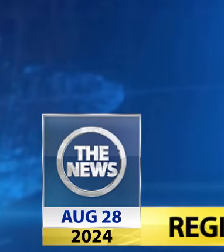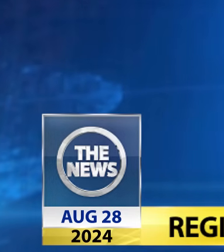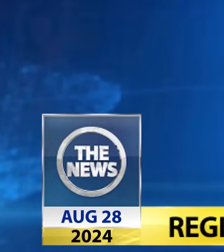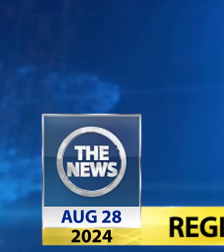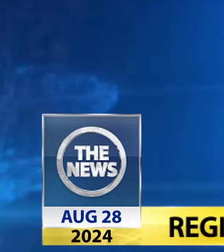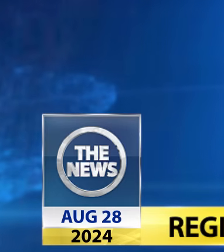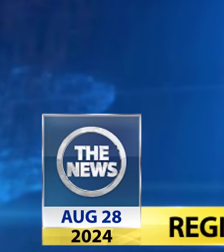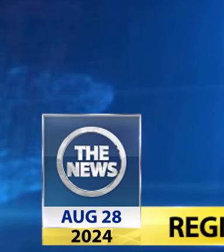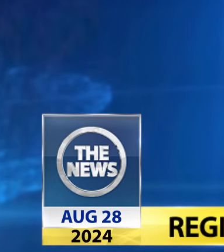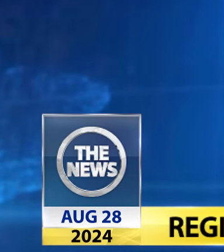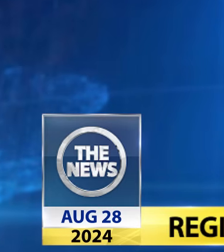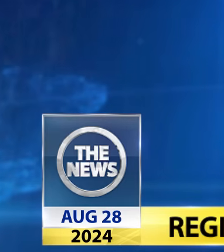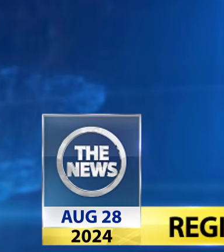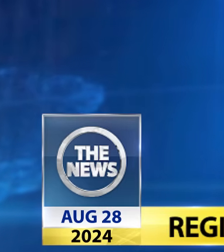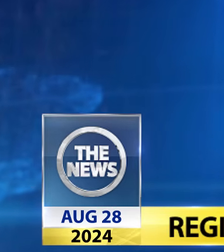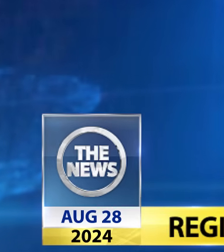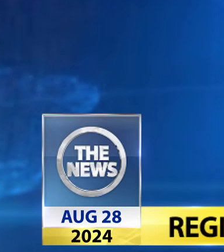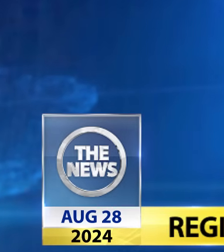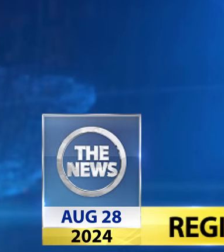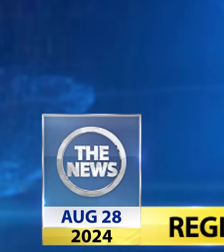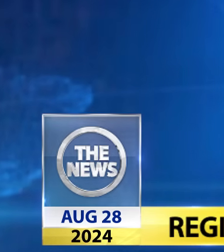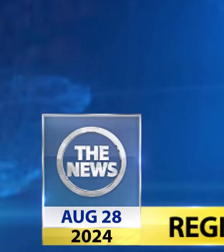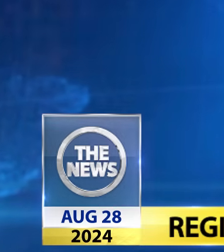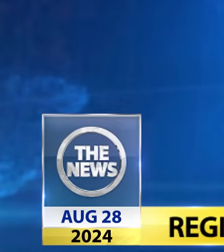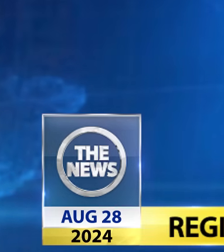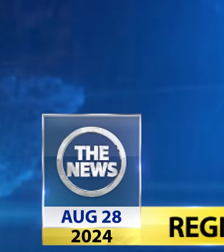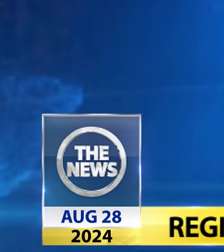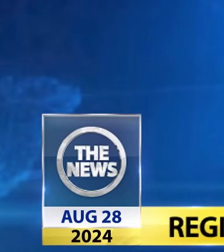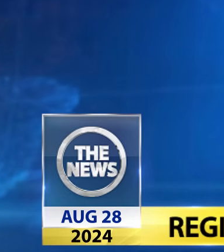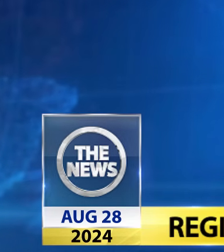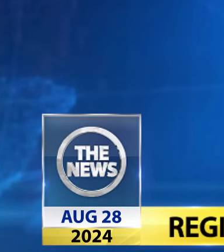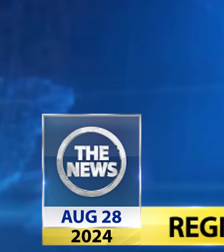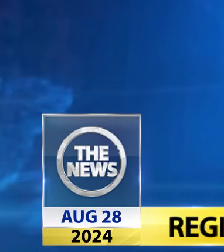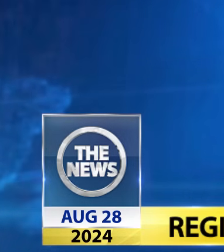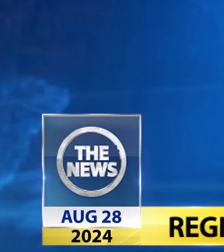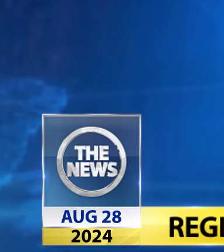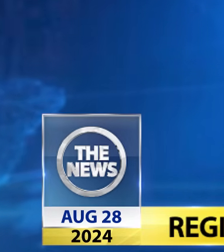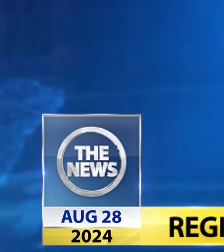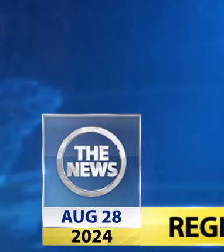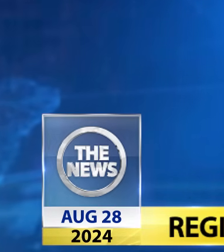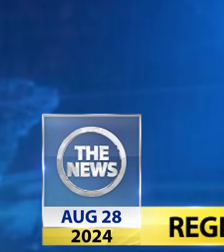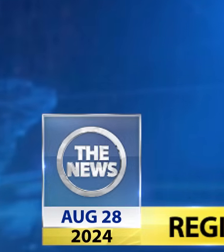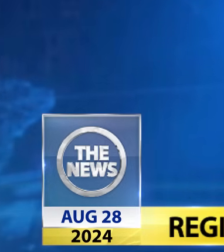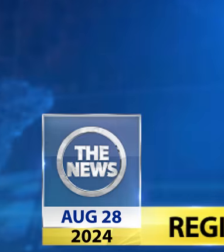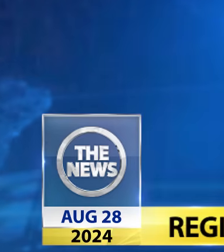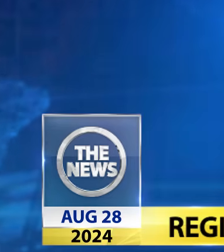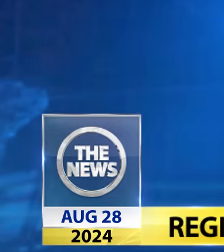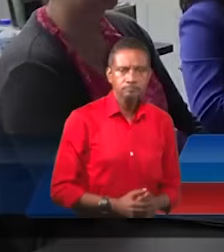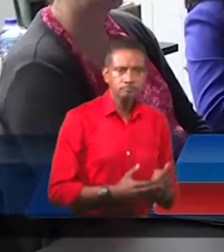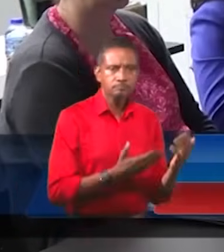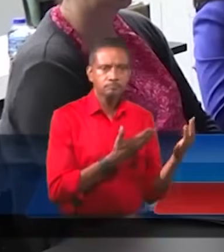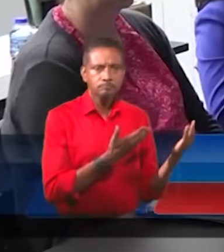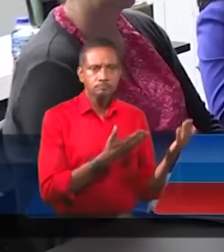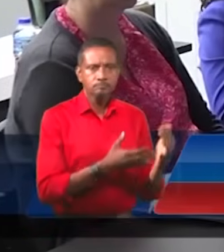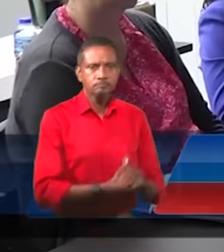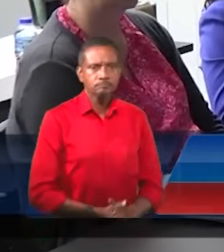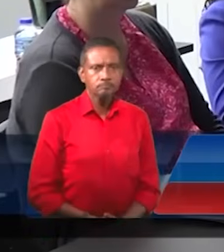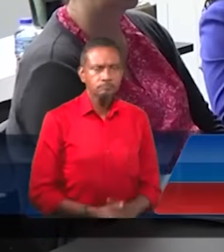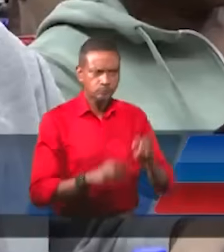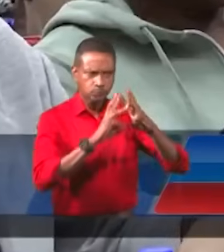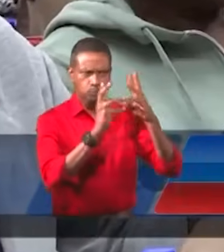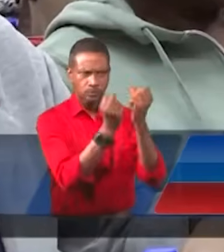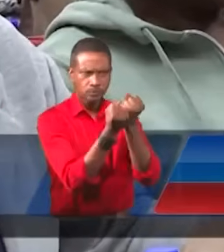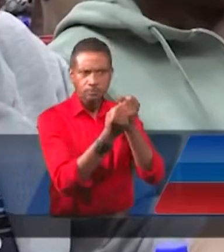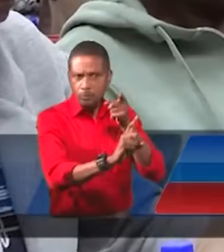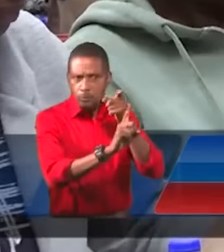for Disease Control and Prevention, kicked off a 3-day workshop with an opening ceremony. The workshop aims to